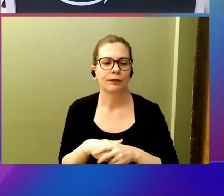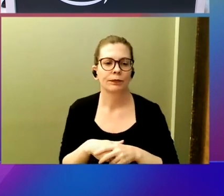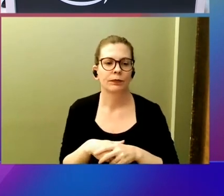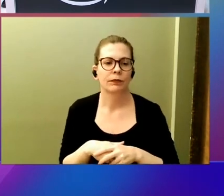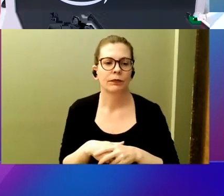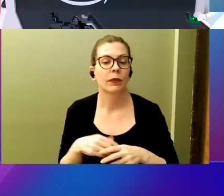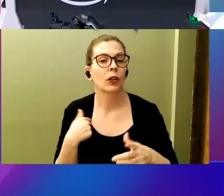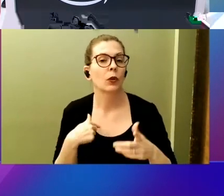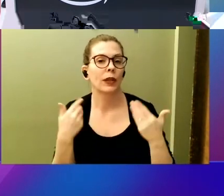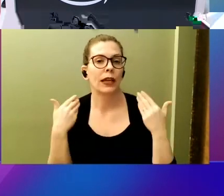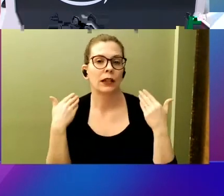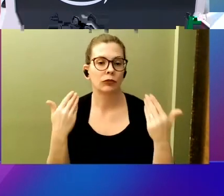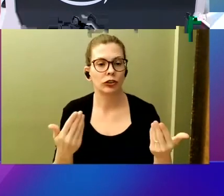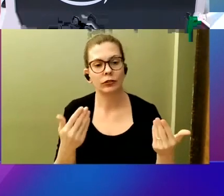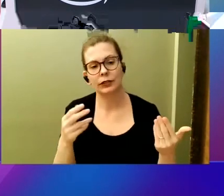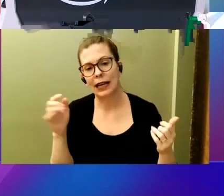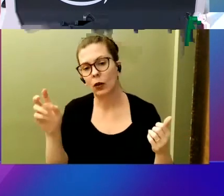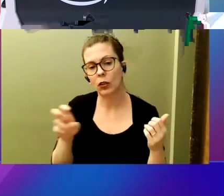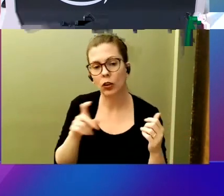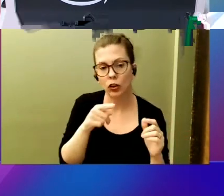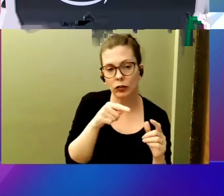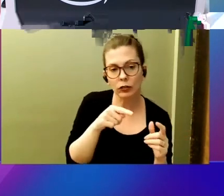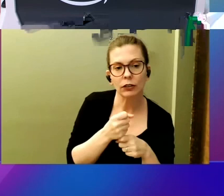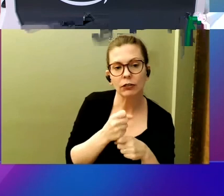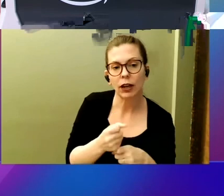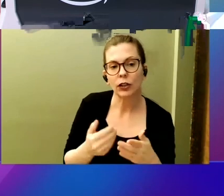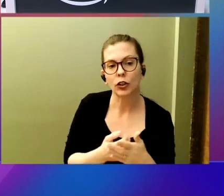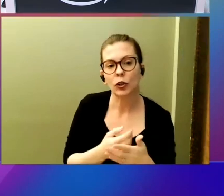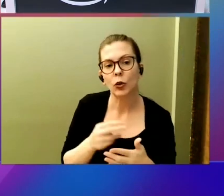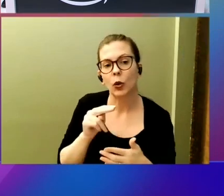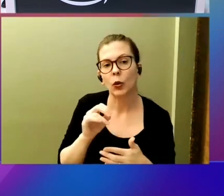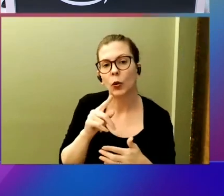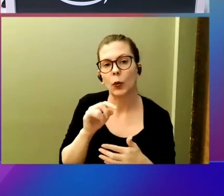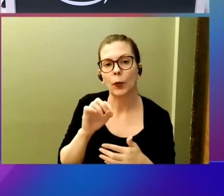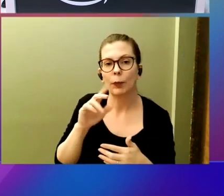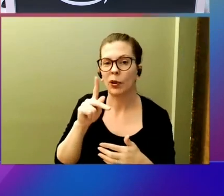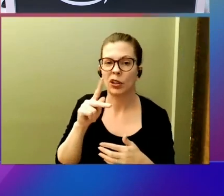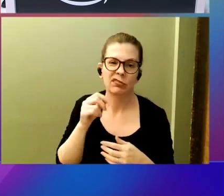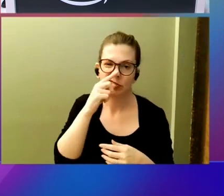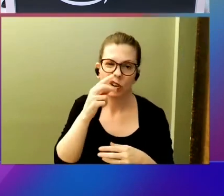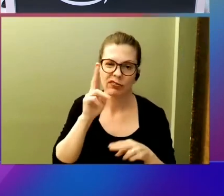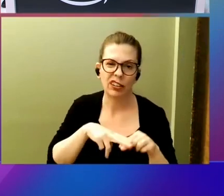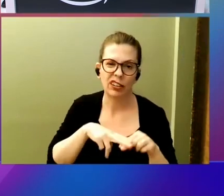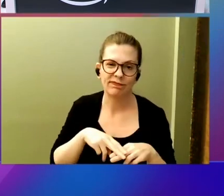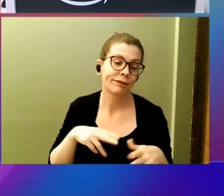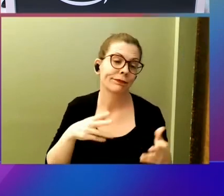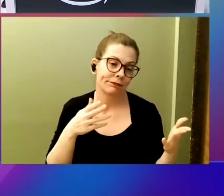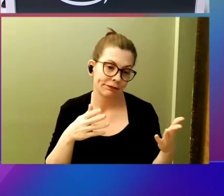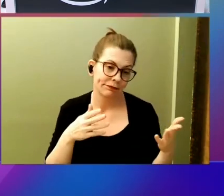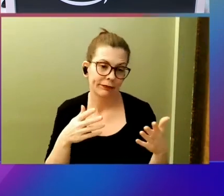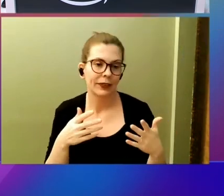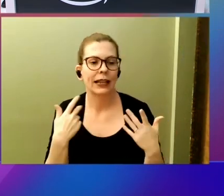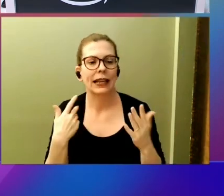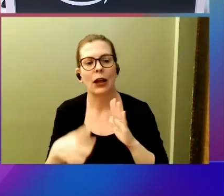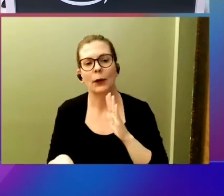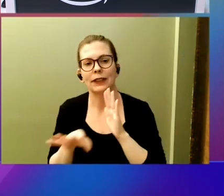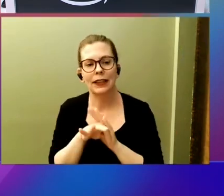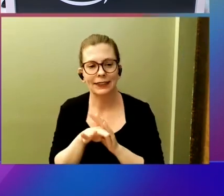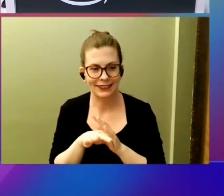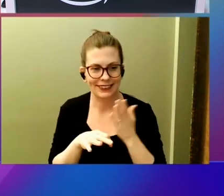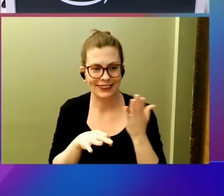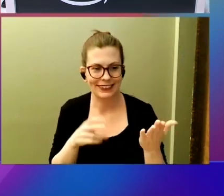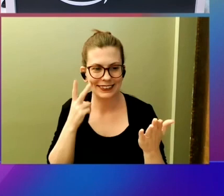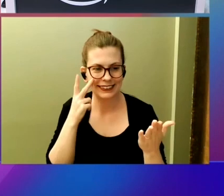over, and I'm actually going to create a new notebook just for fun. And then I'm going to select, there we go, CV. Okay.